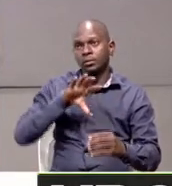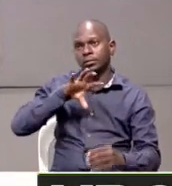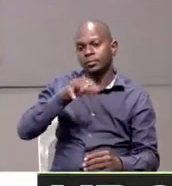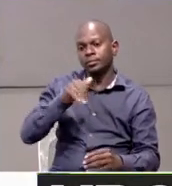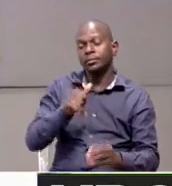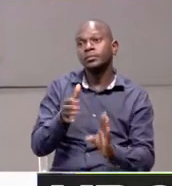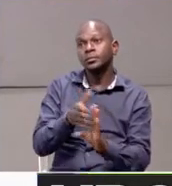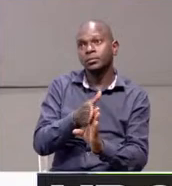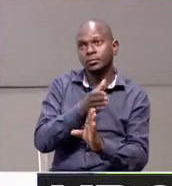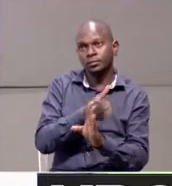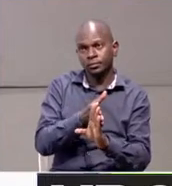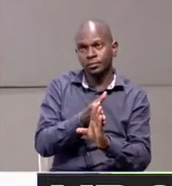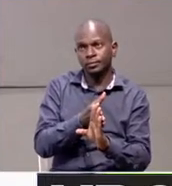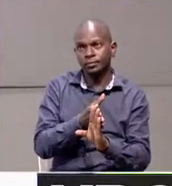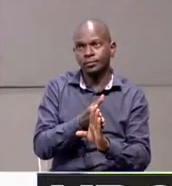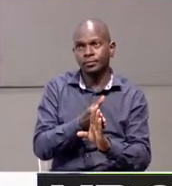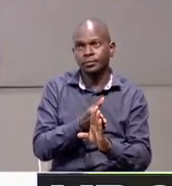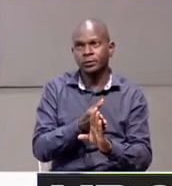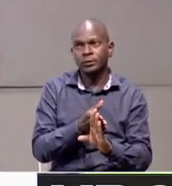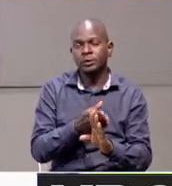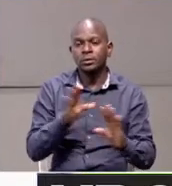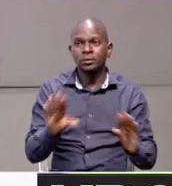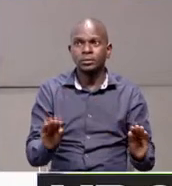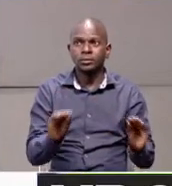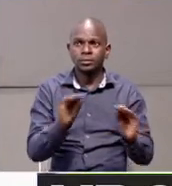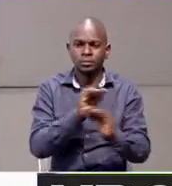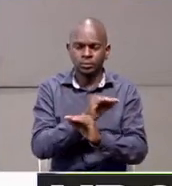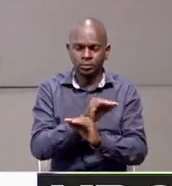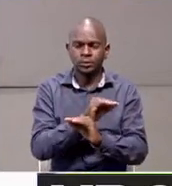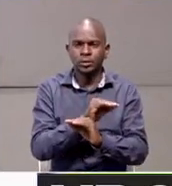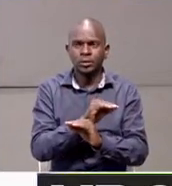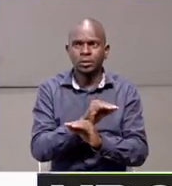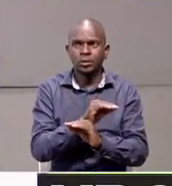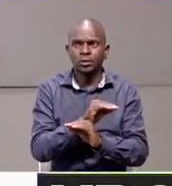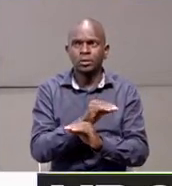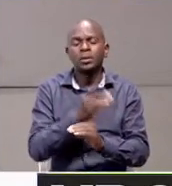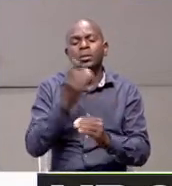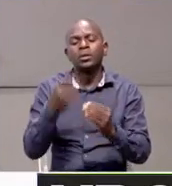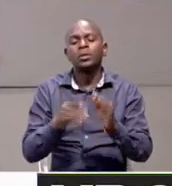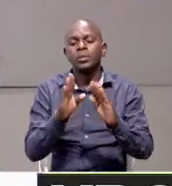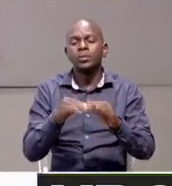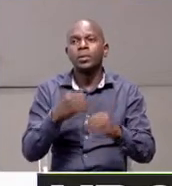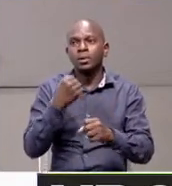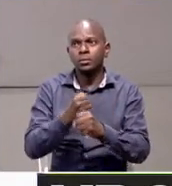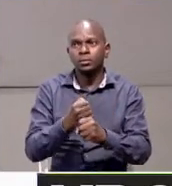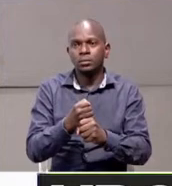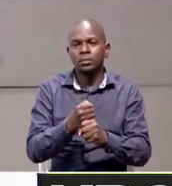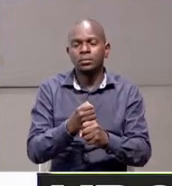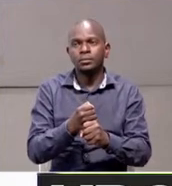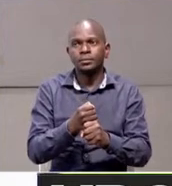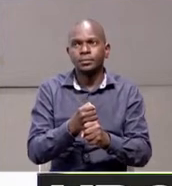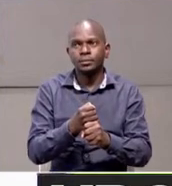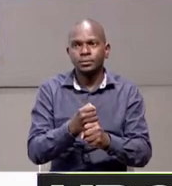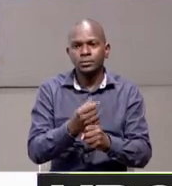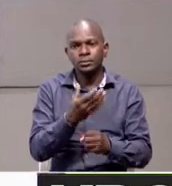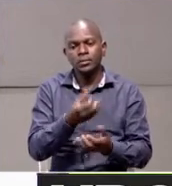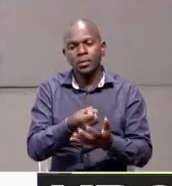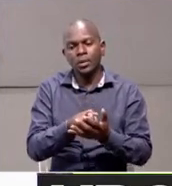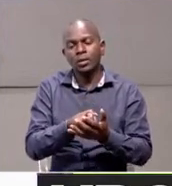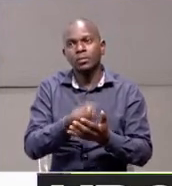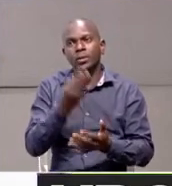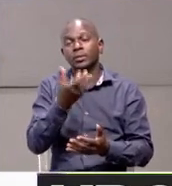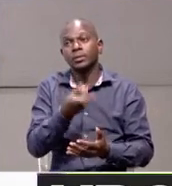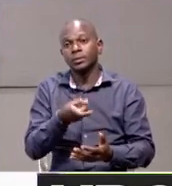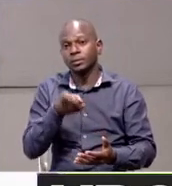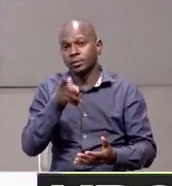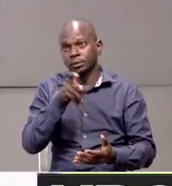guide him. I've been exchanging with him a lot. What should be done? He is also on value addition.